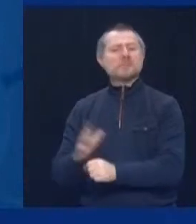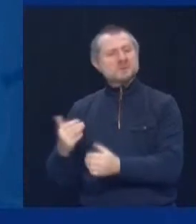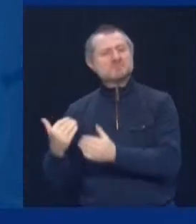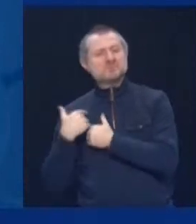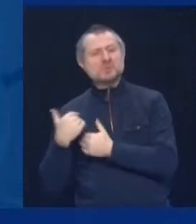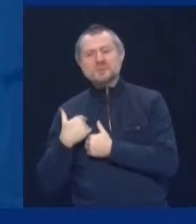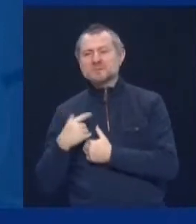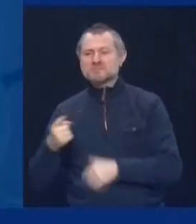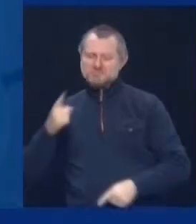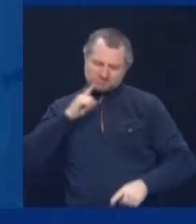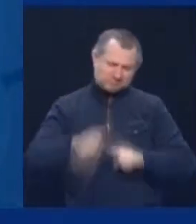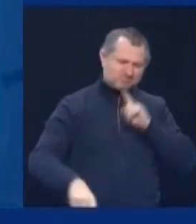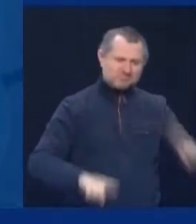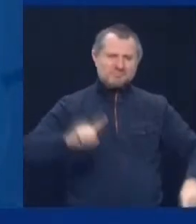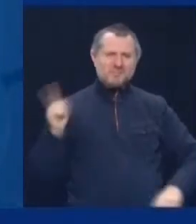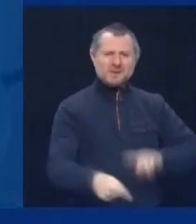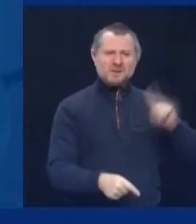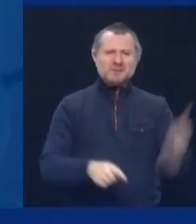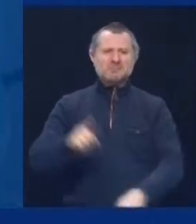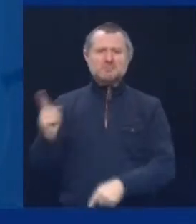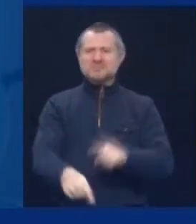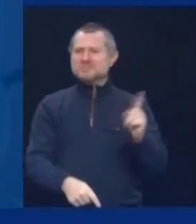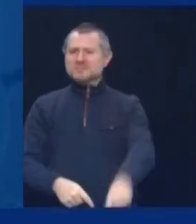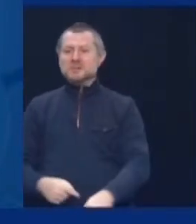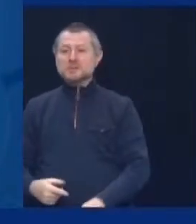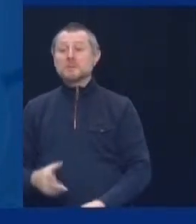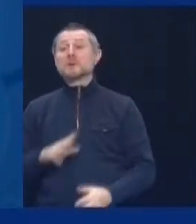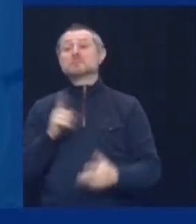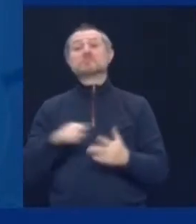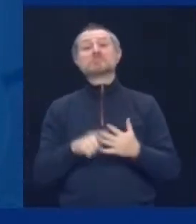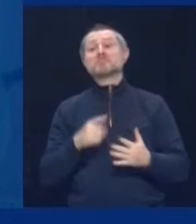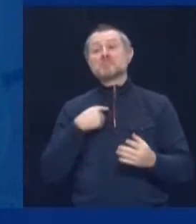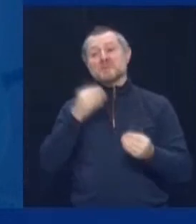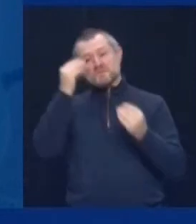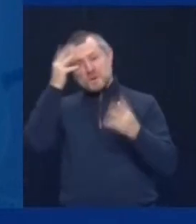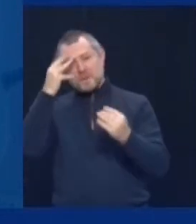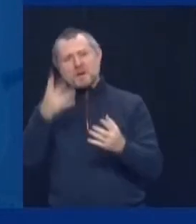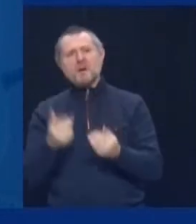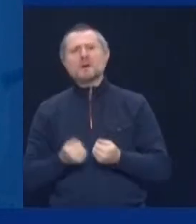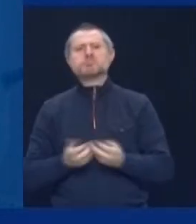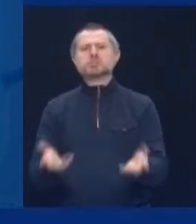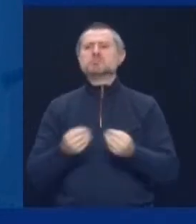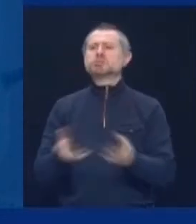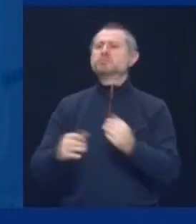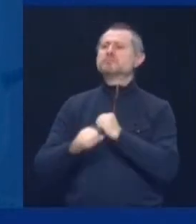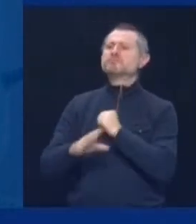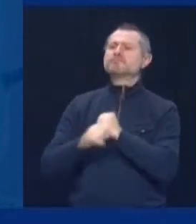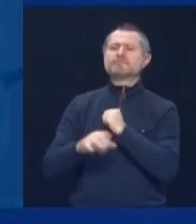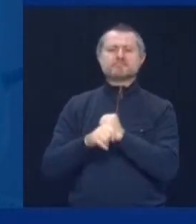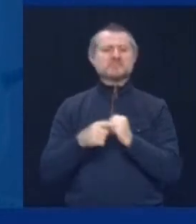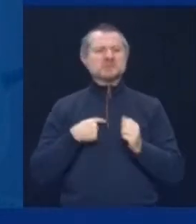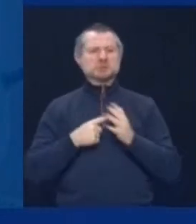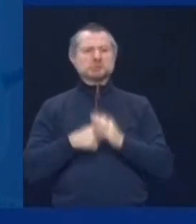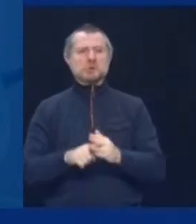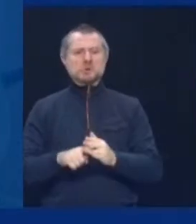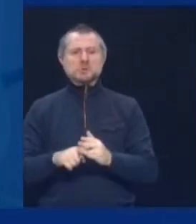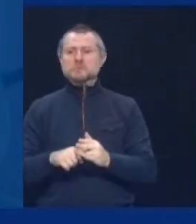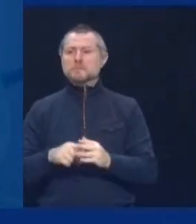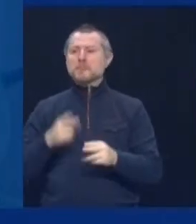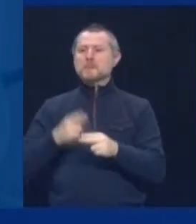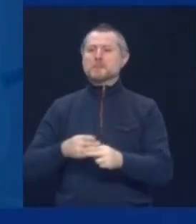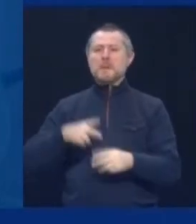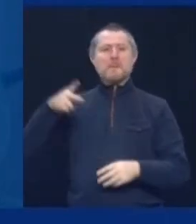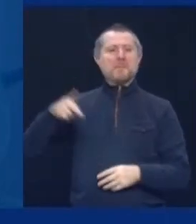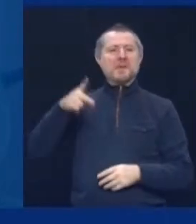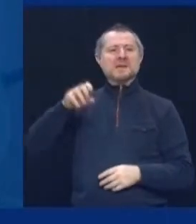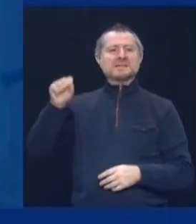And get the information to the general public. We're starting a new series of PSA campaigns. Celebrate